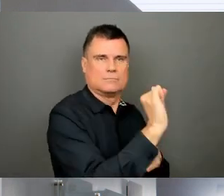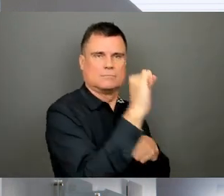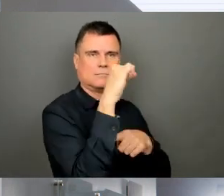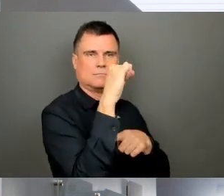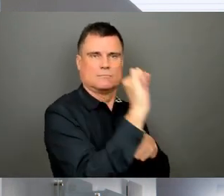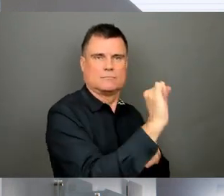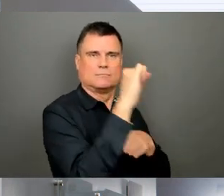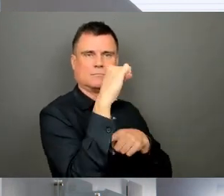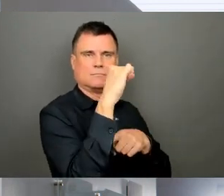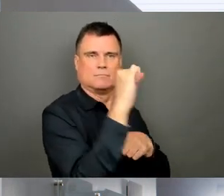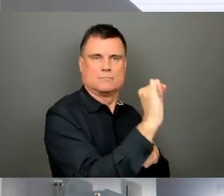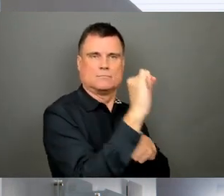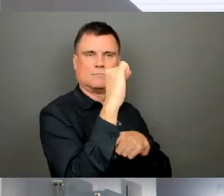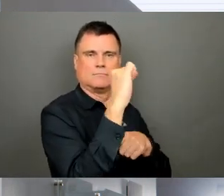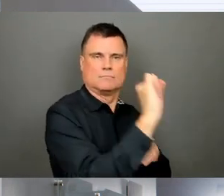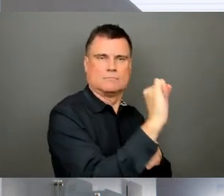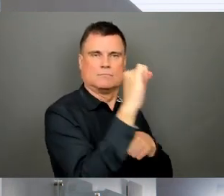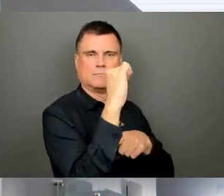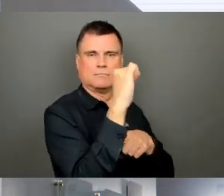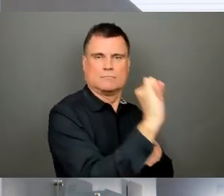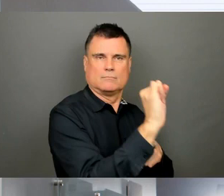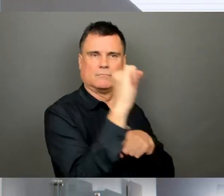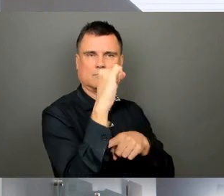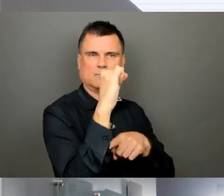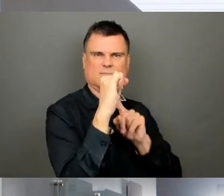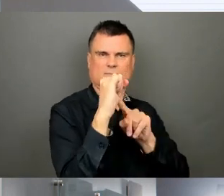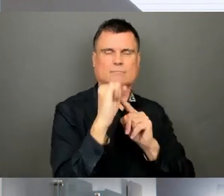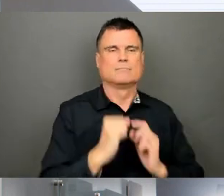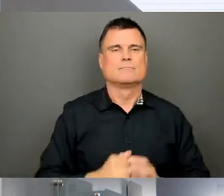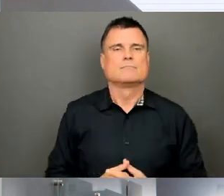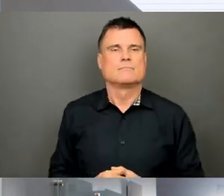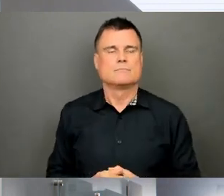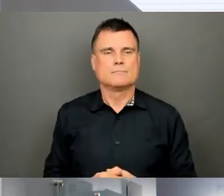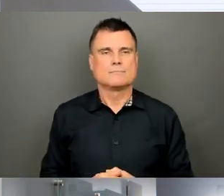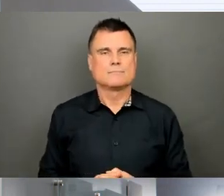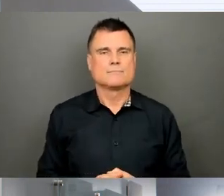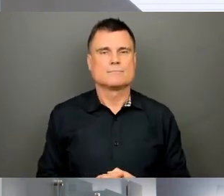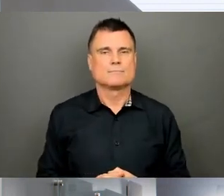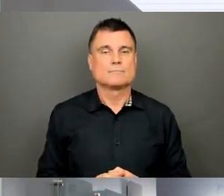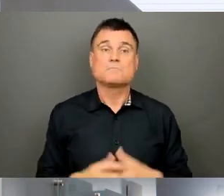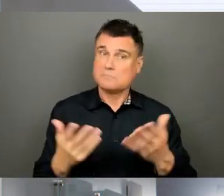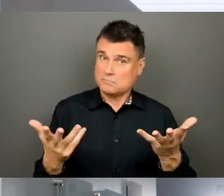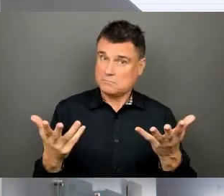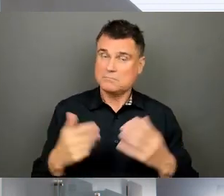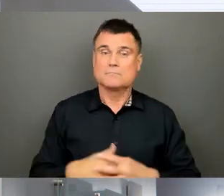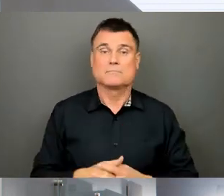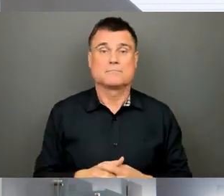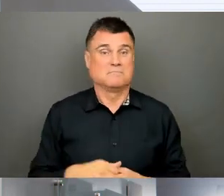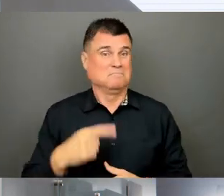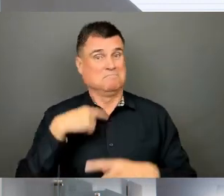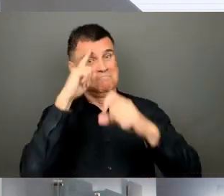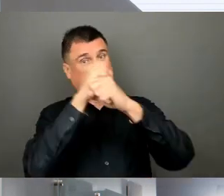8. 1, 2, 3, 4, 5, 6, 7, 8. Now,